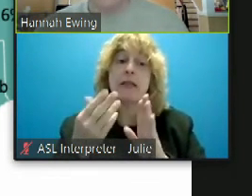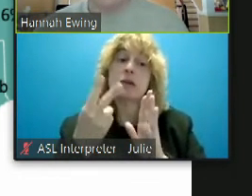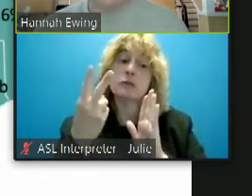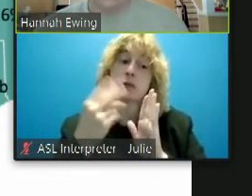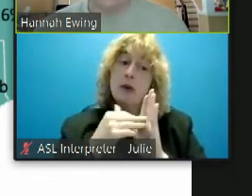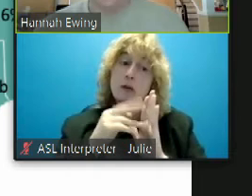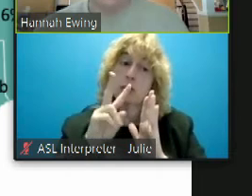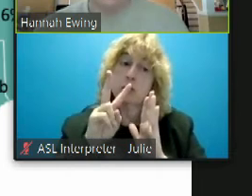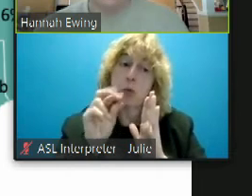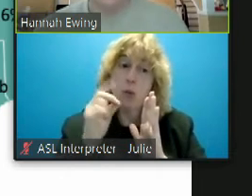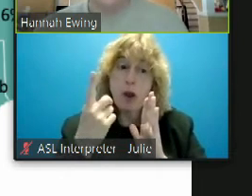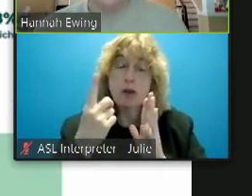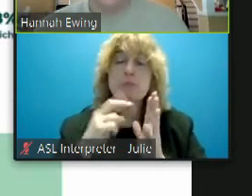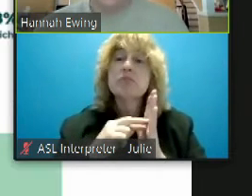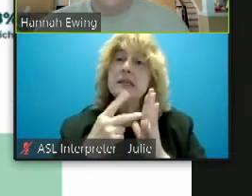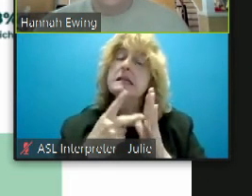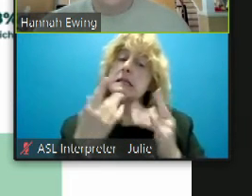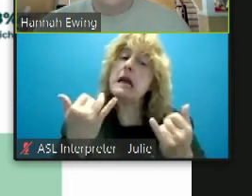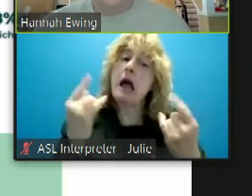in the right direction.